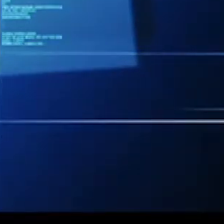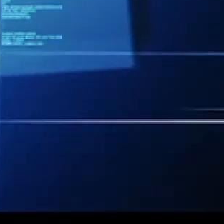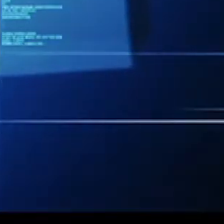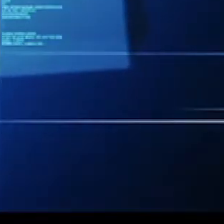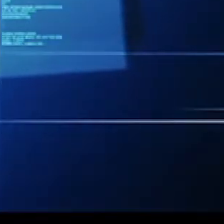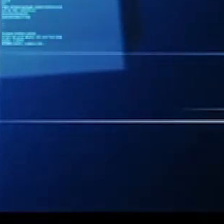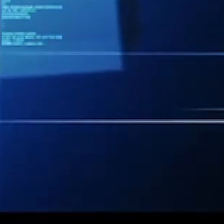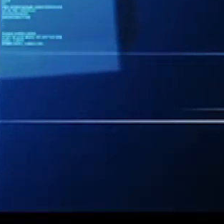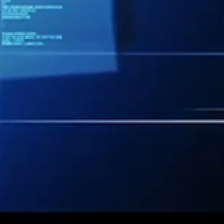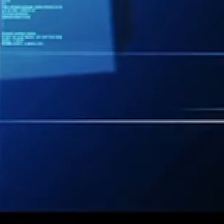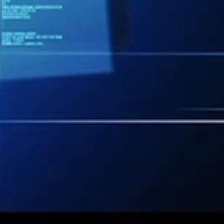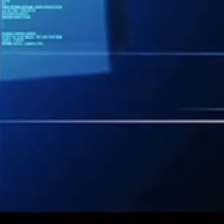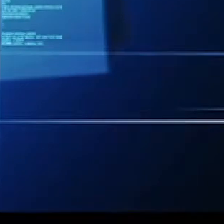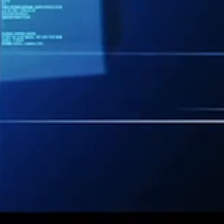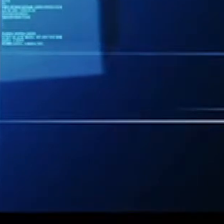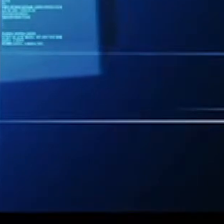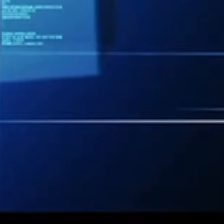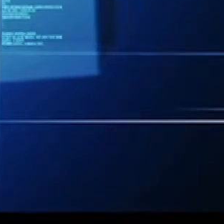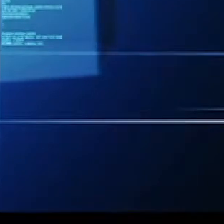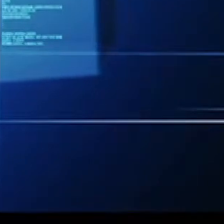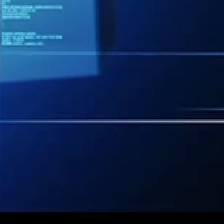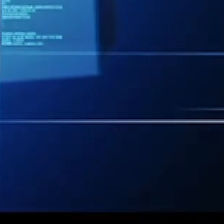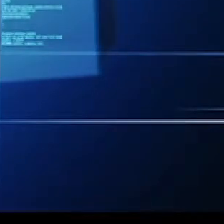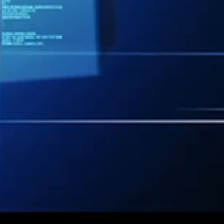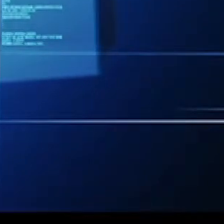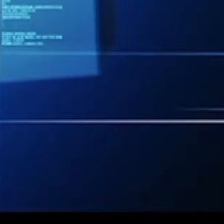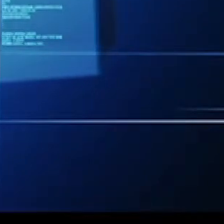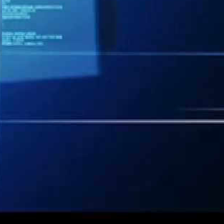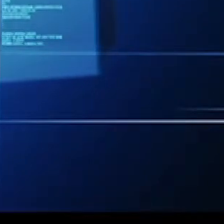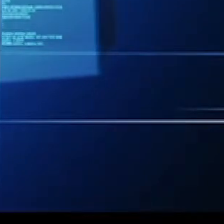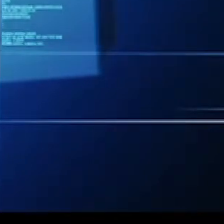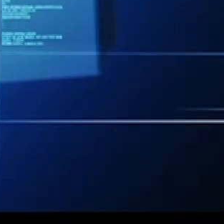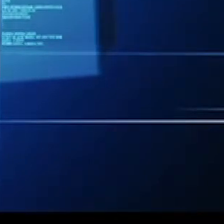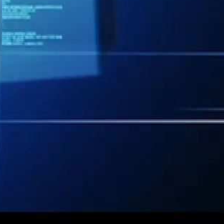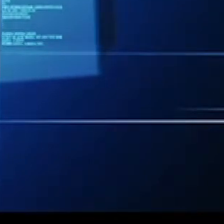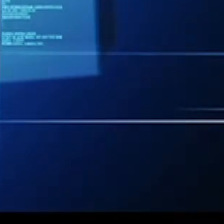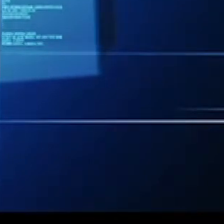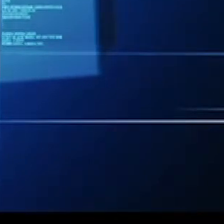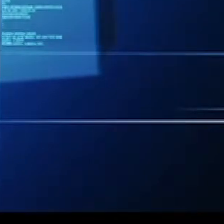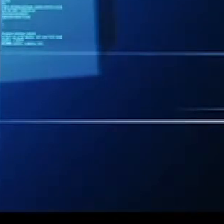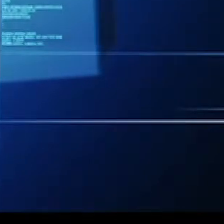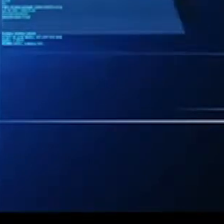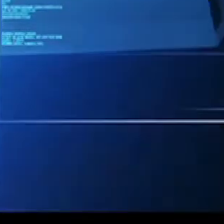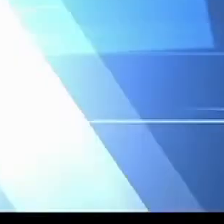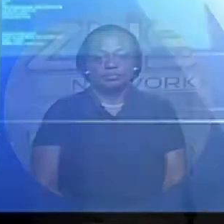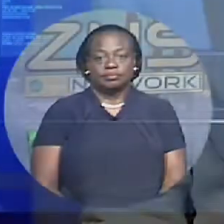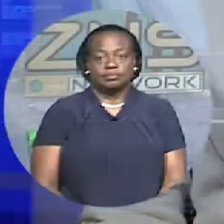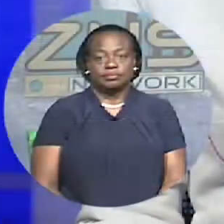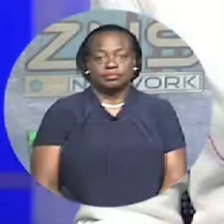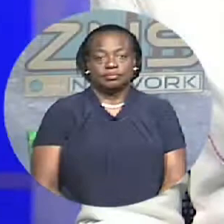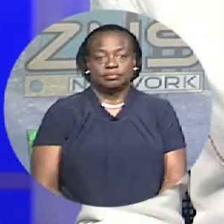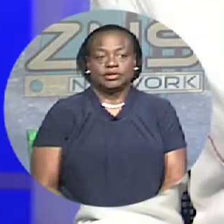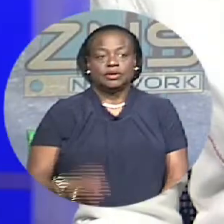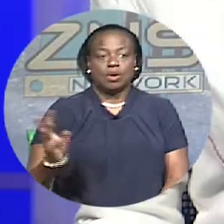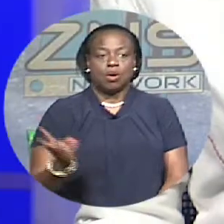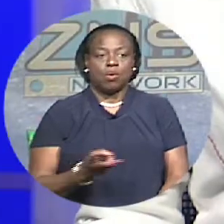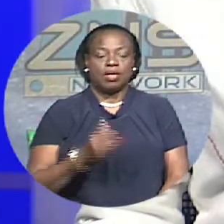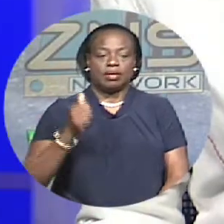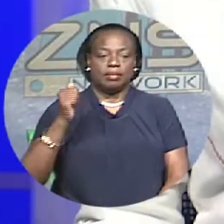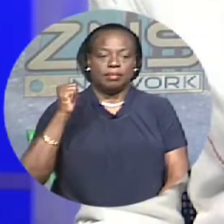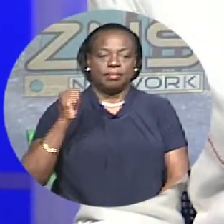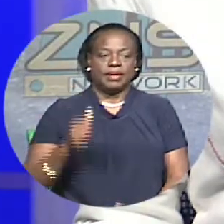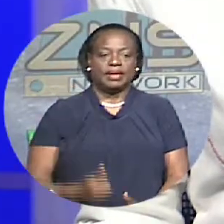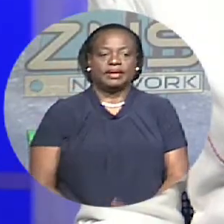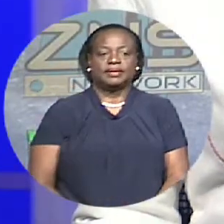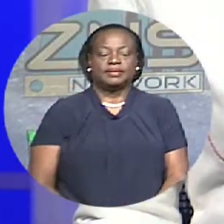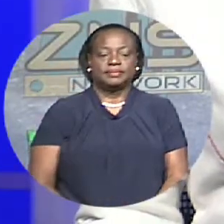This portion of the news is brought to you by Sun Oil Limited, fueling growth for people. Welcome back to the Bahamas